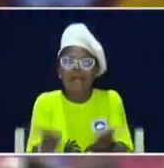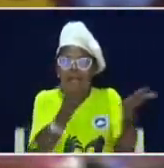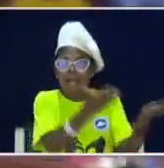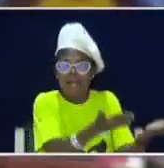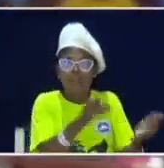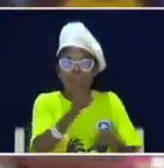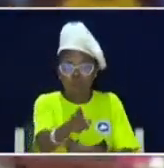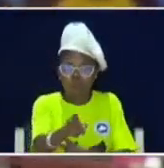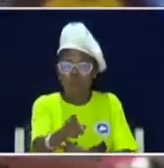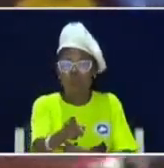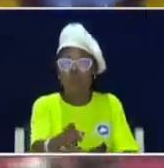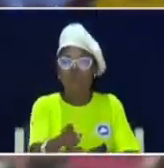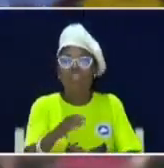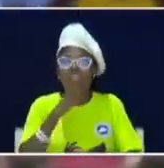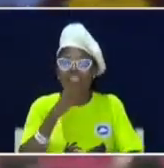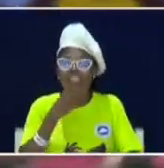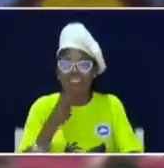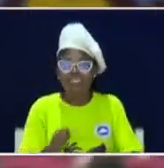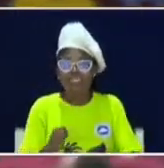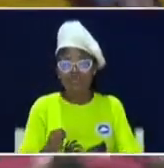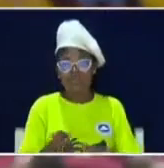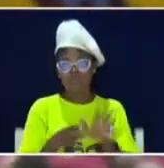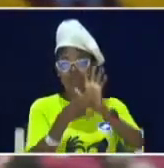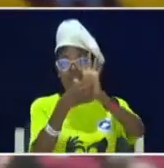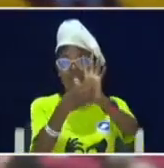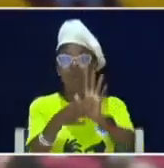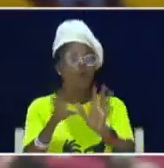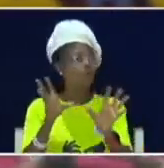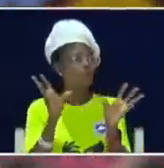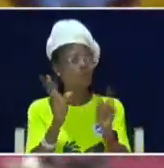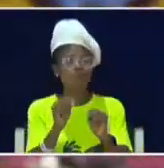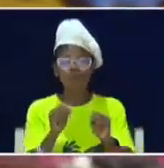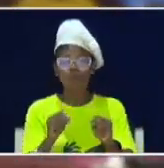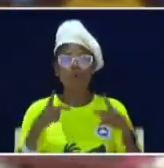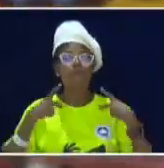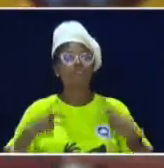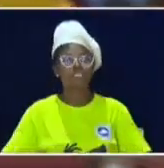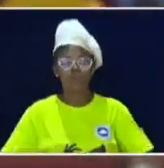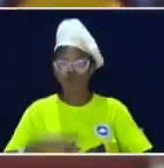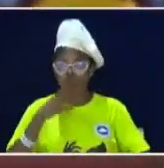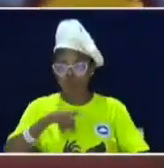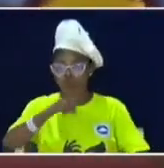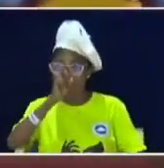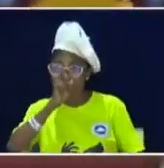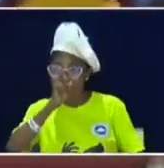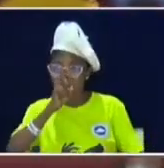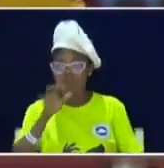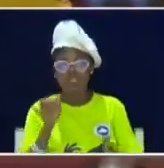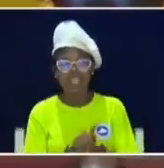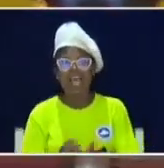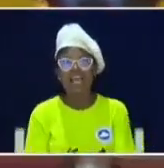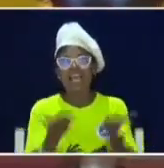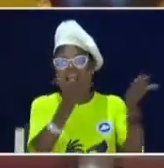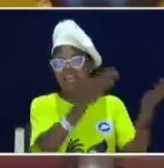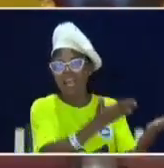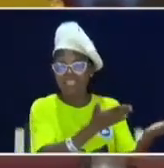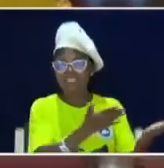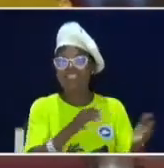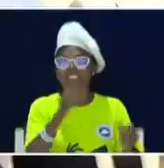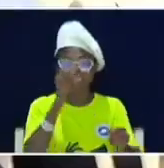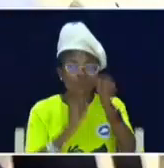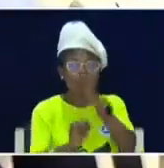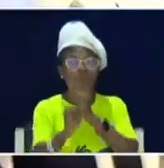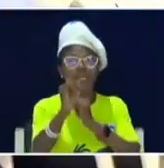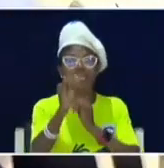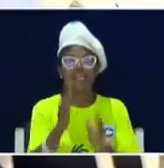literal sense, there was no physical eagle who carried the children of Israel. Do I have a witness? There